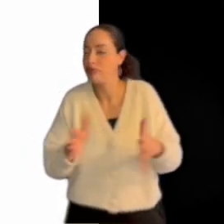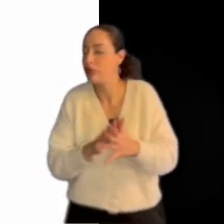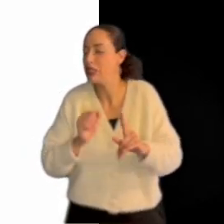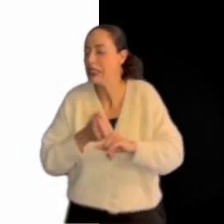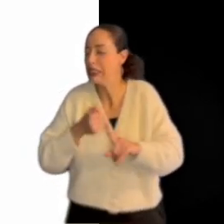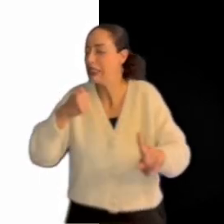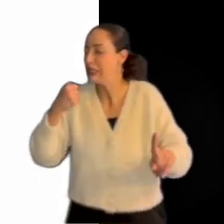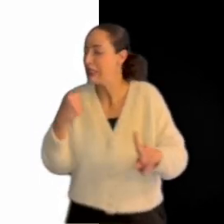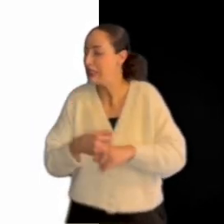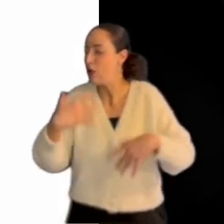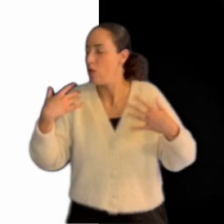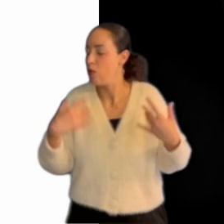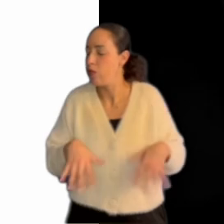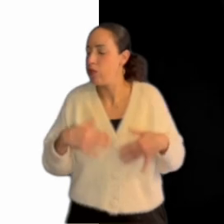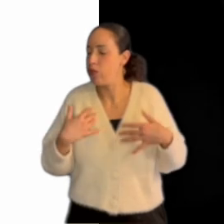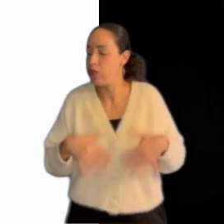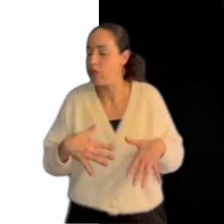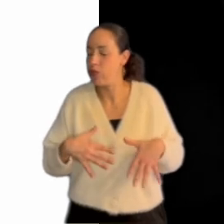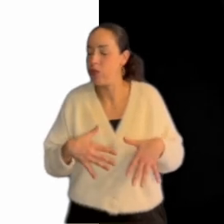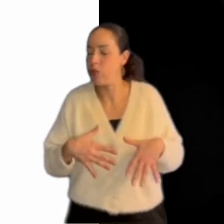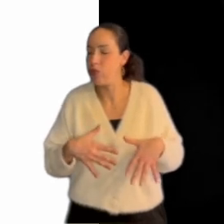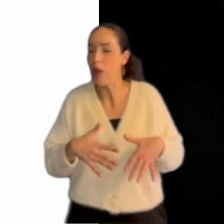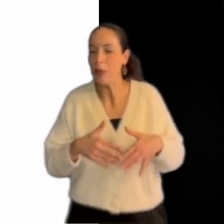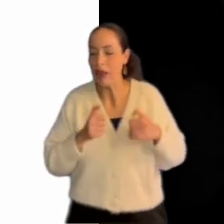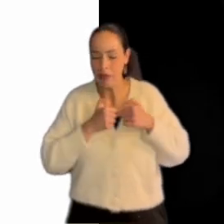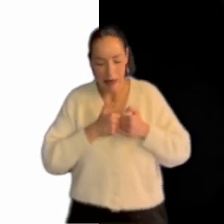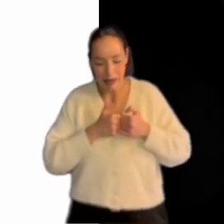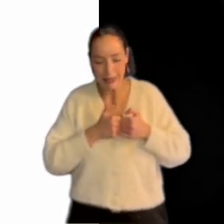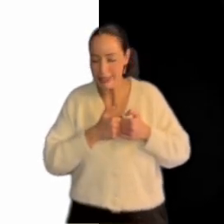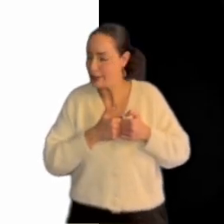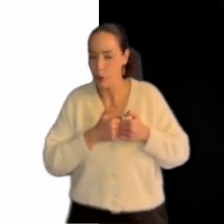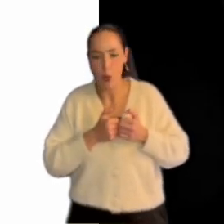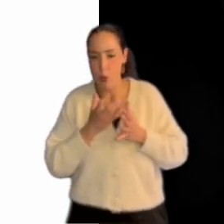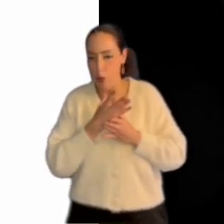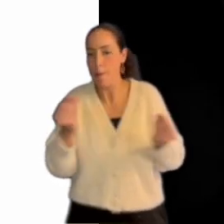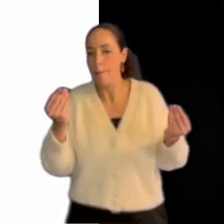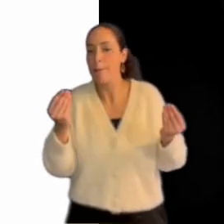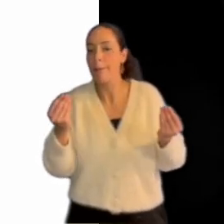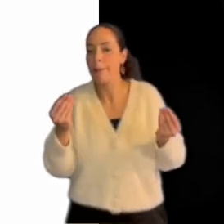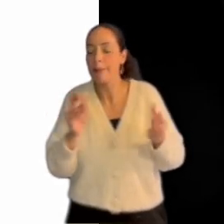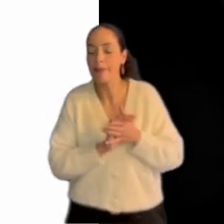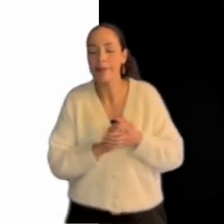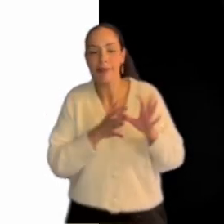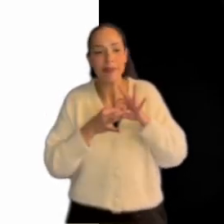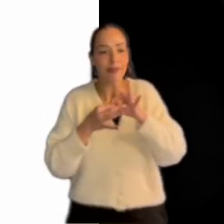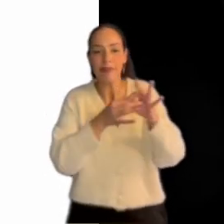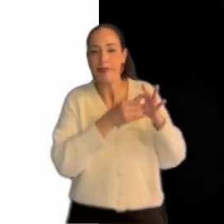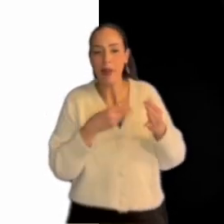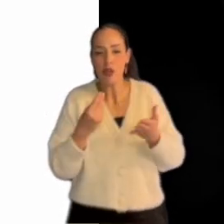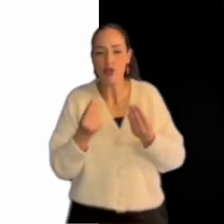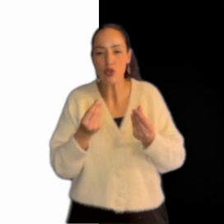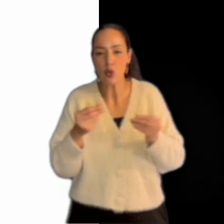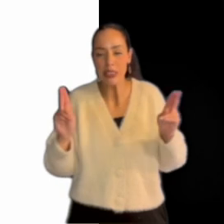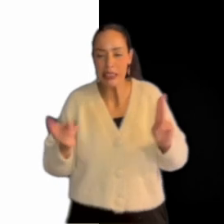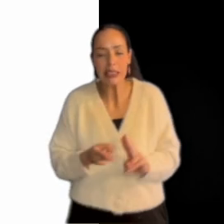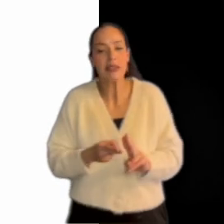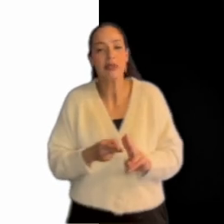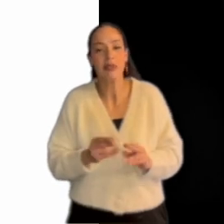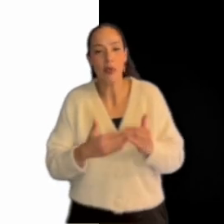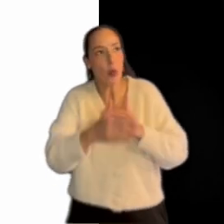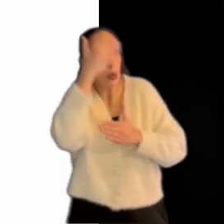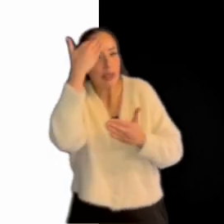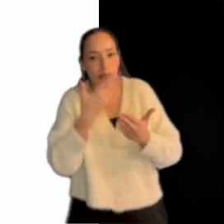unkindness in its wake. Organisations are under-resourced, impoverished, and facing an increased demand for services. They are stripped to the